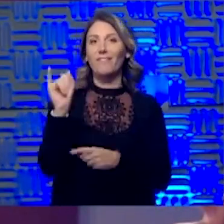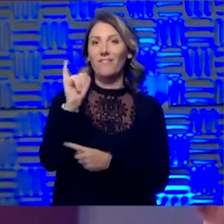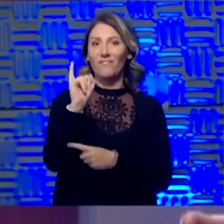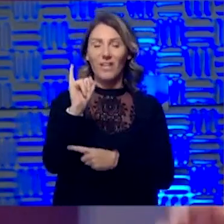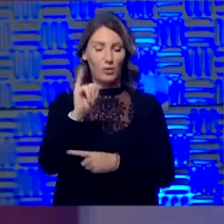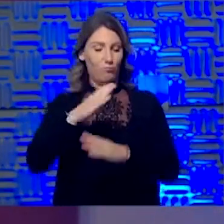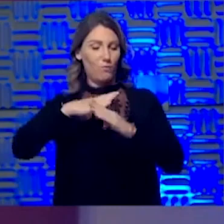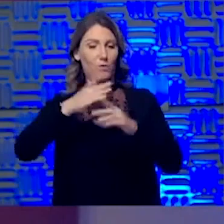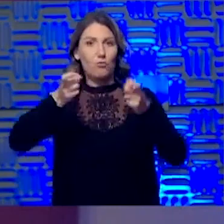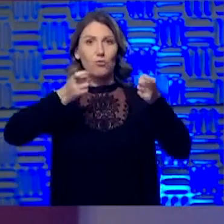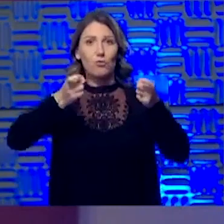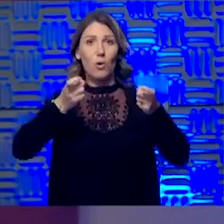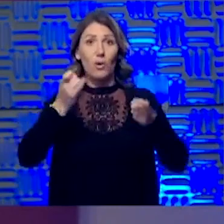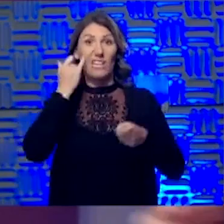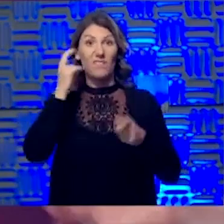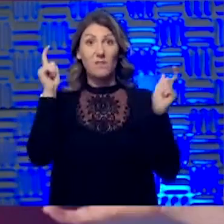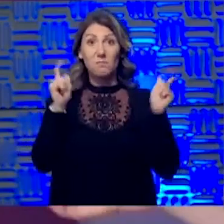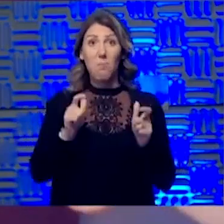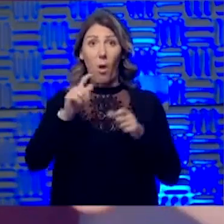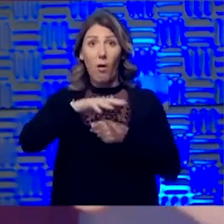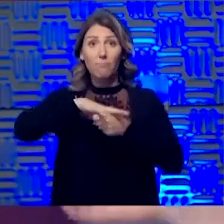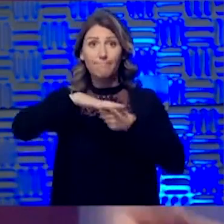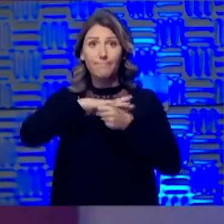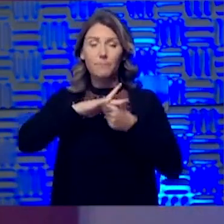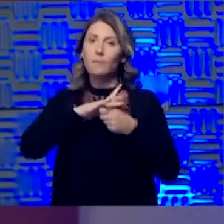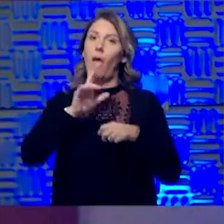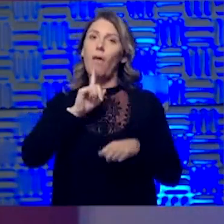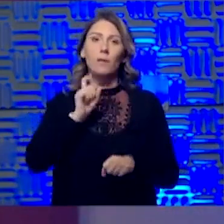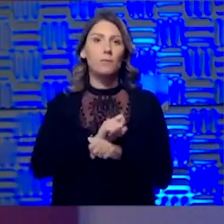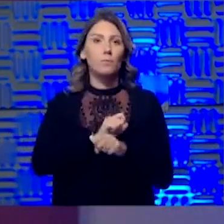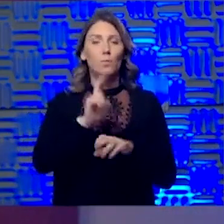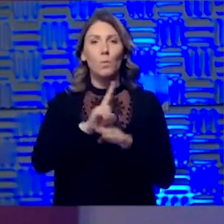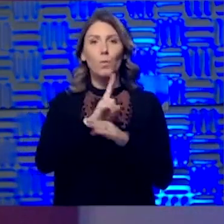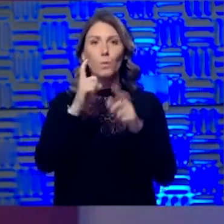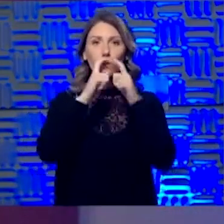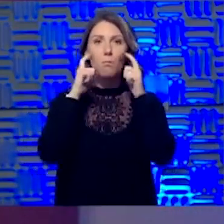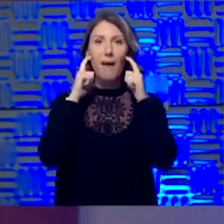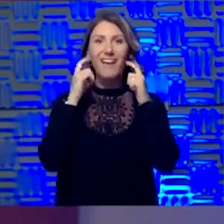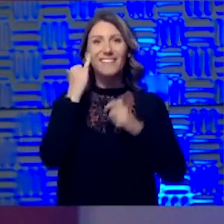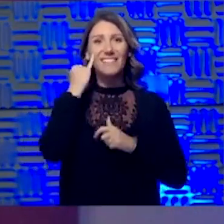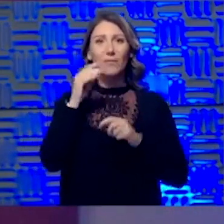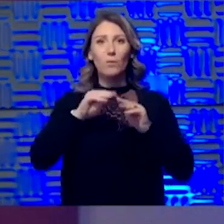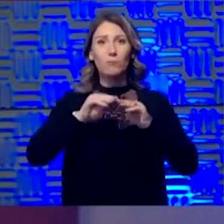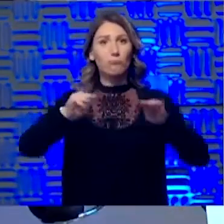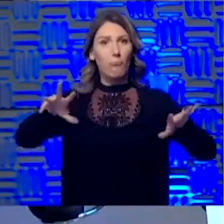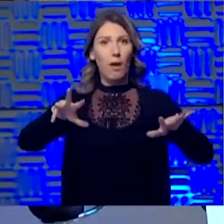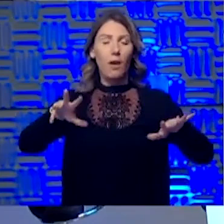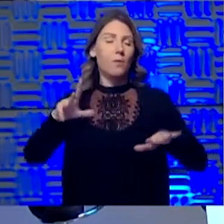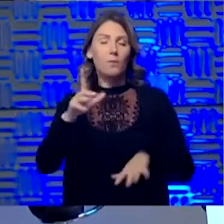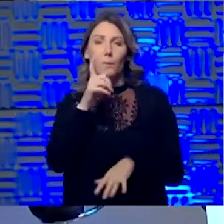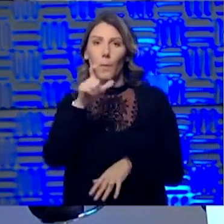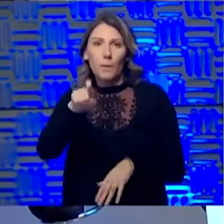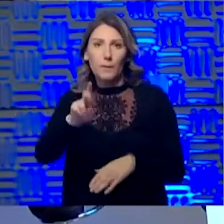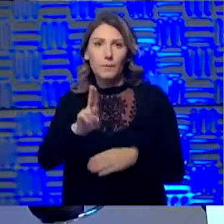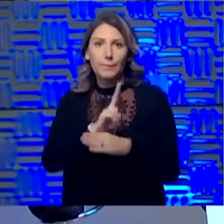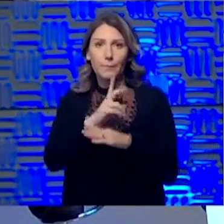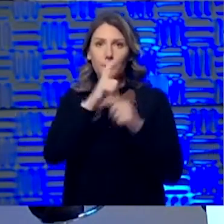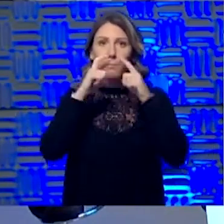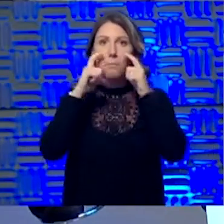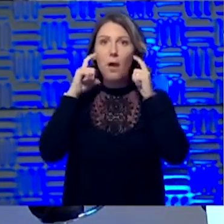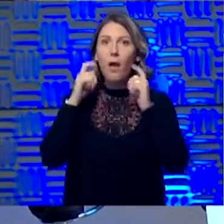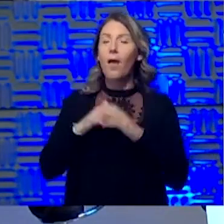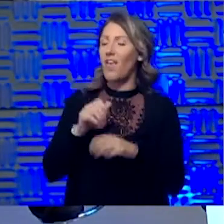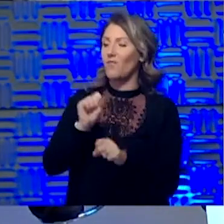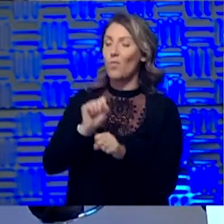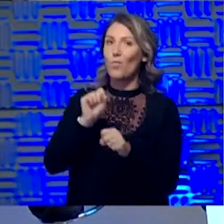small space, we're absolutely wearing masks. But if we're in a bigger space where we can spread out, not wearing masks. Well, you know, I work with the CF team, and I've